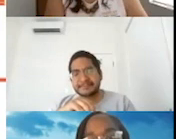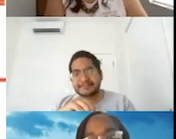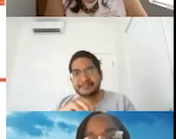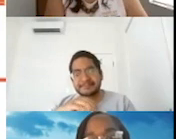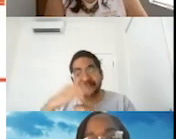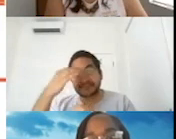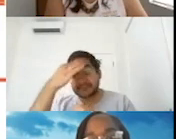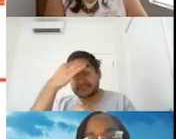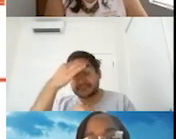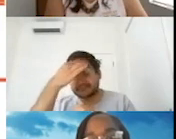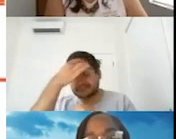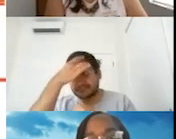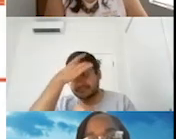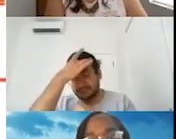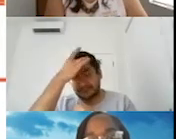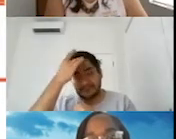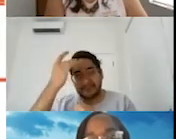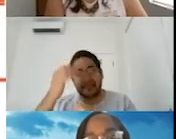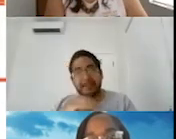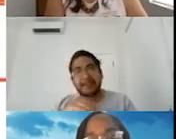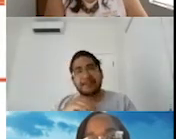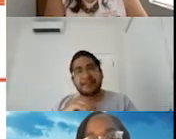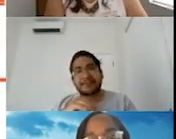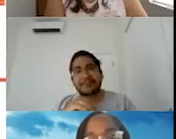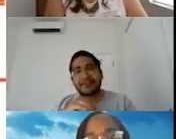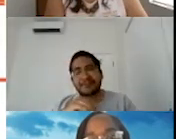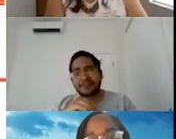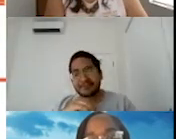allow my students to write essays in their tribal